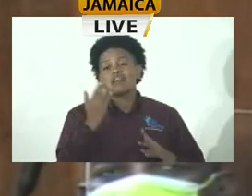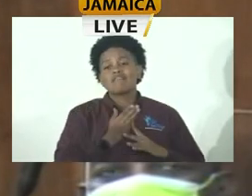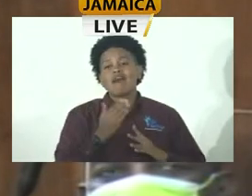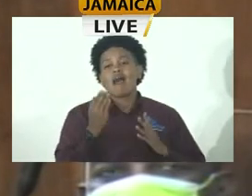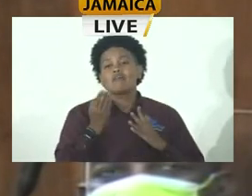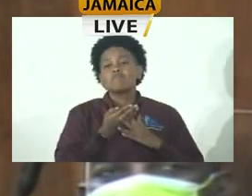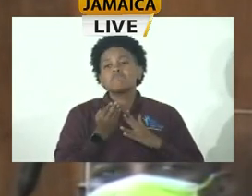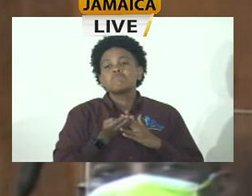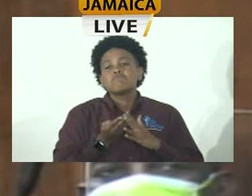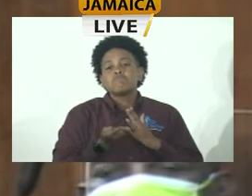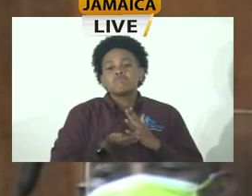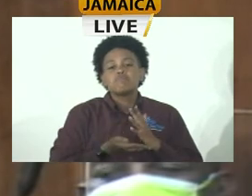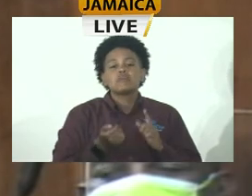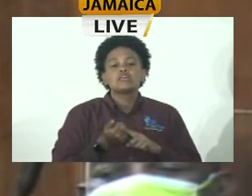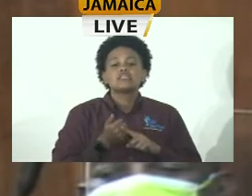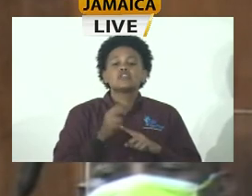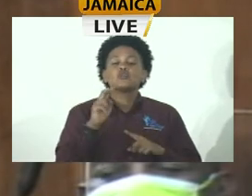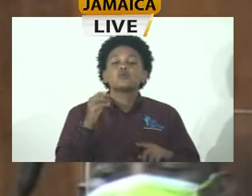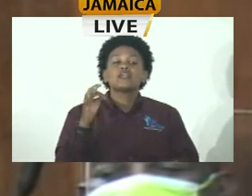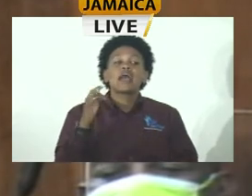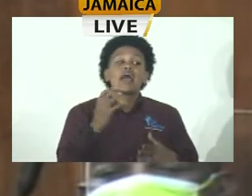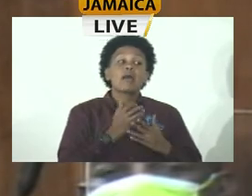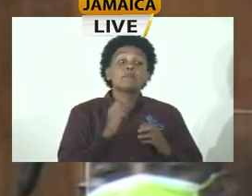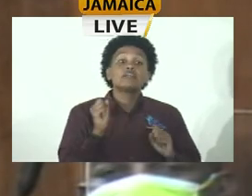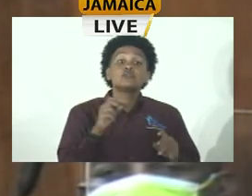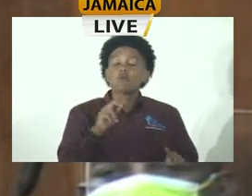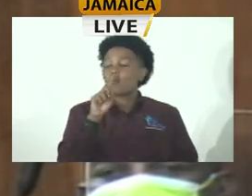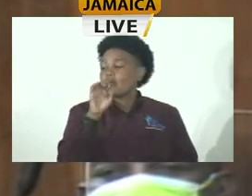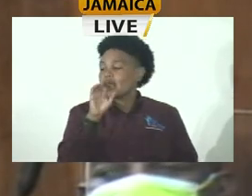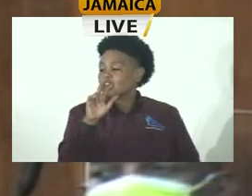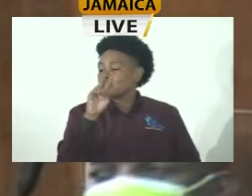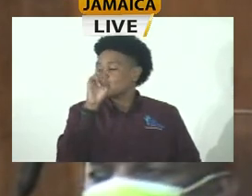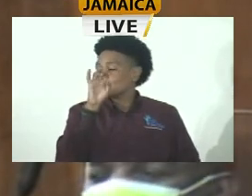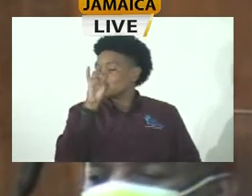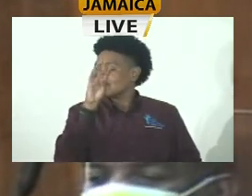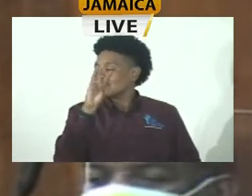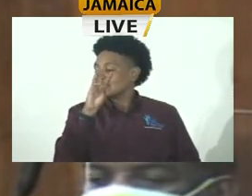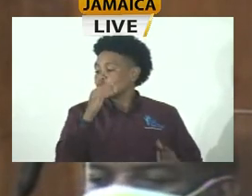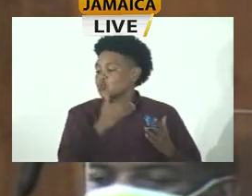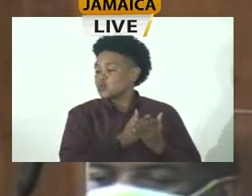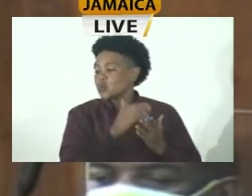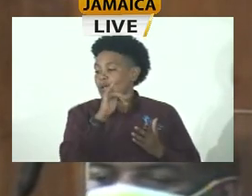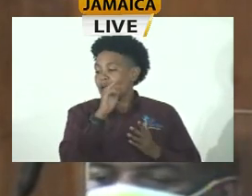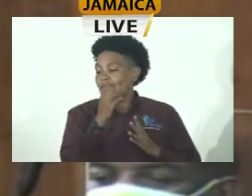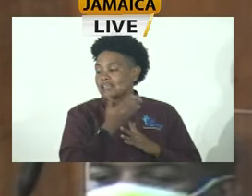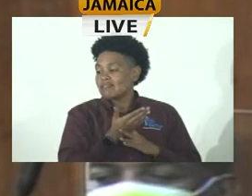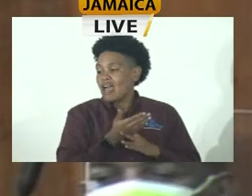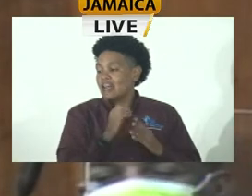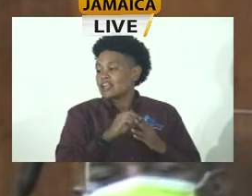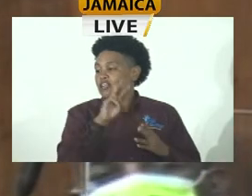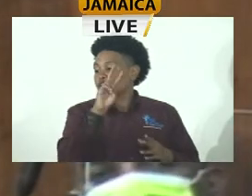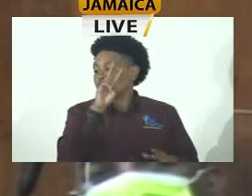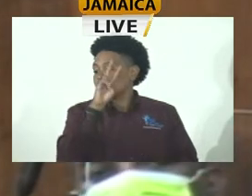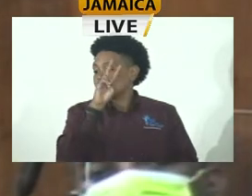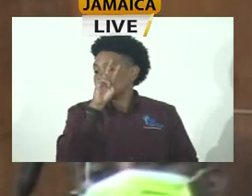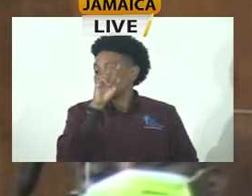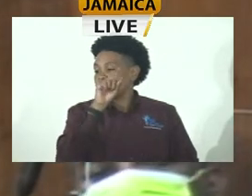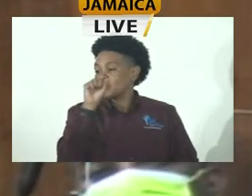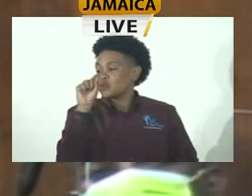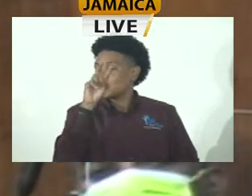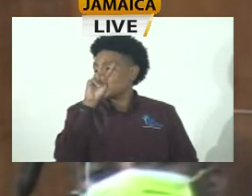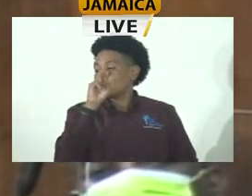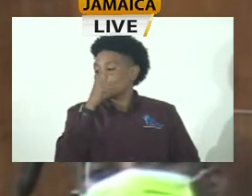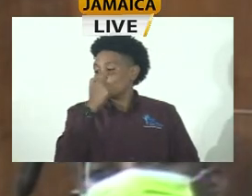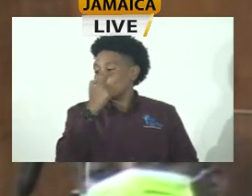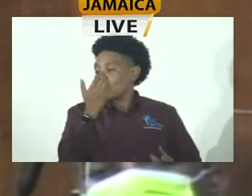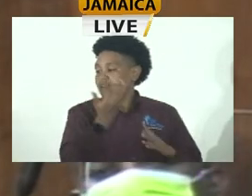appeals dispose of 193 while 276 new cases filed in 2020 2221 filed